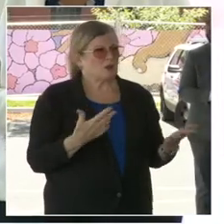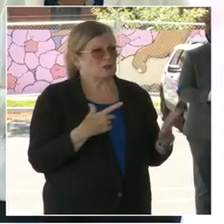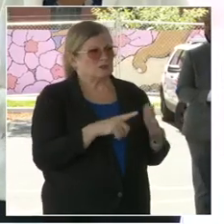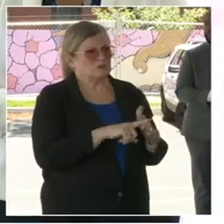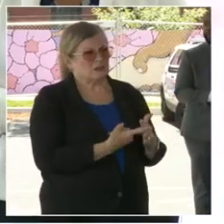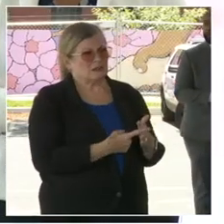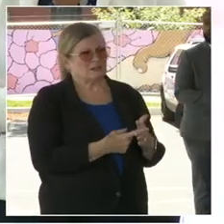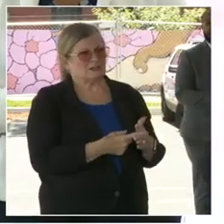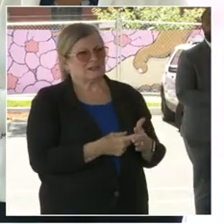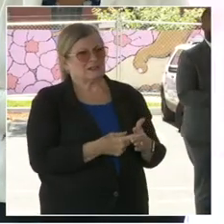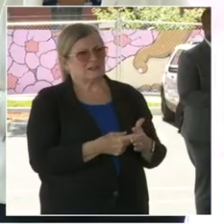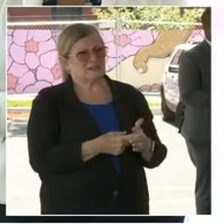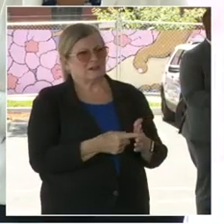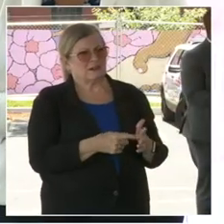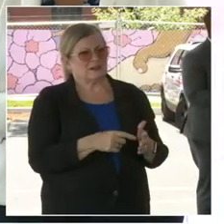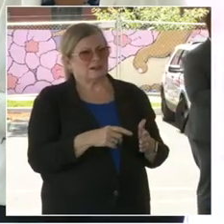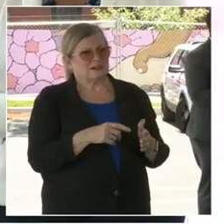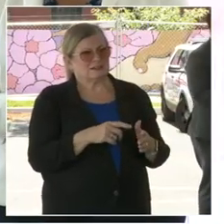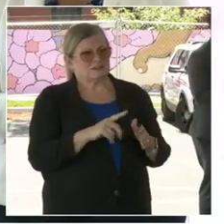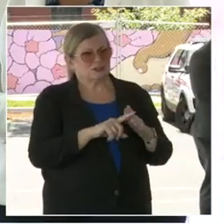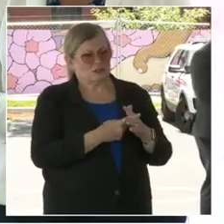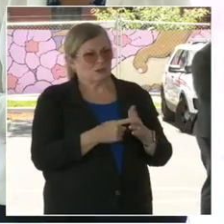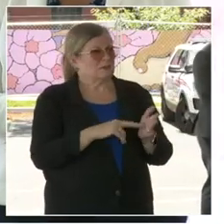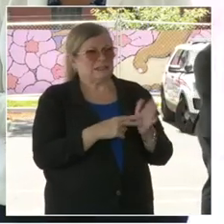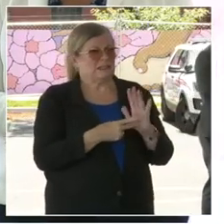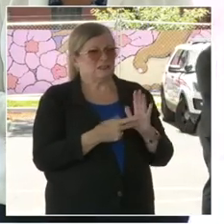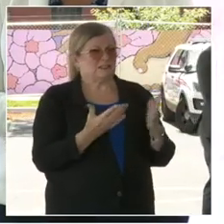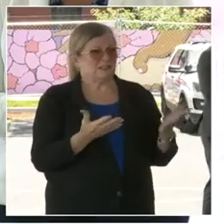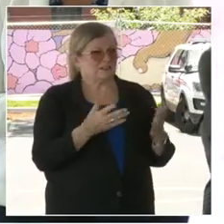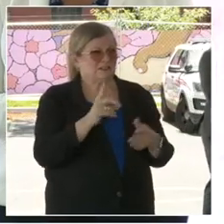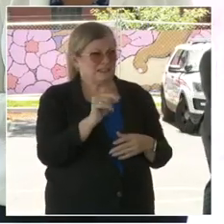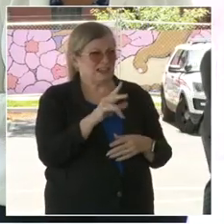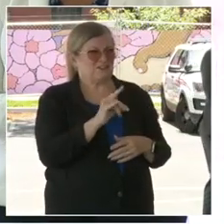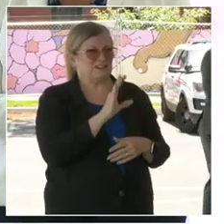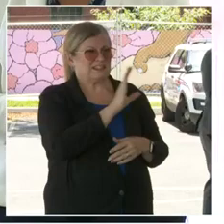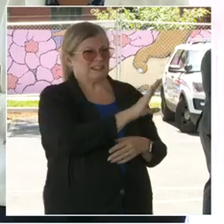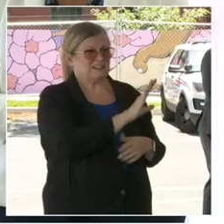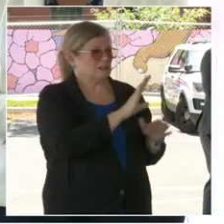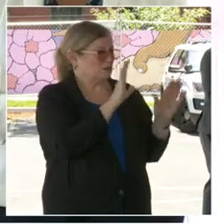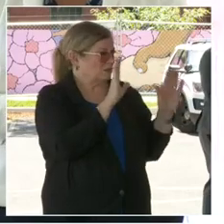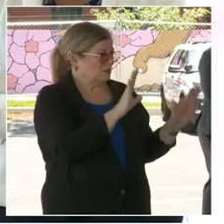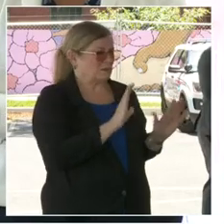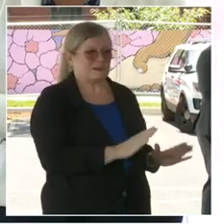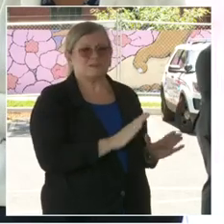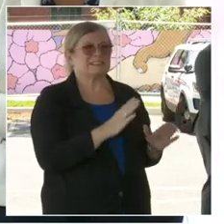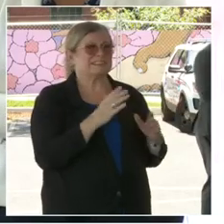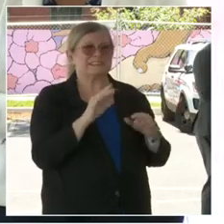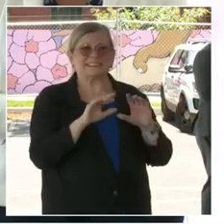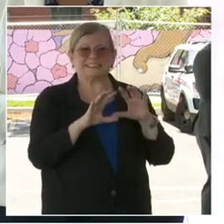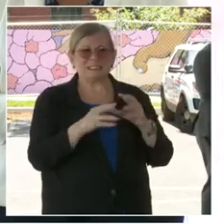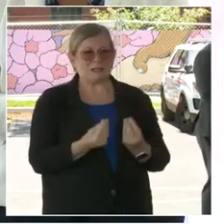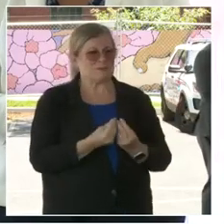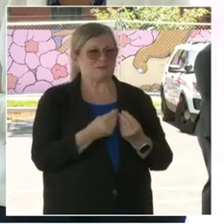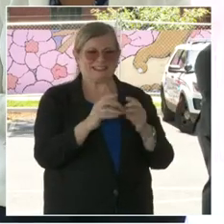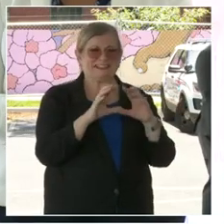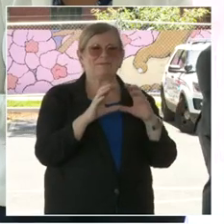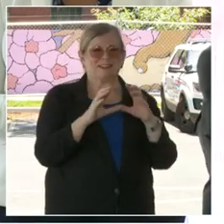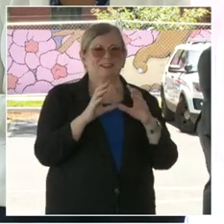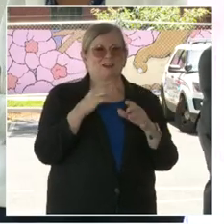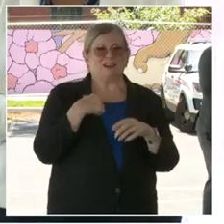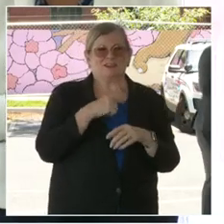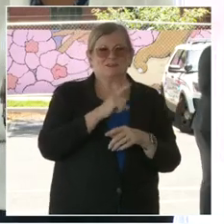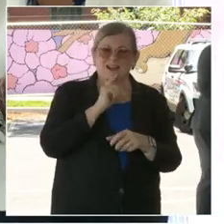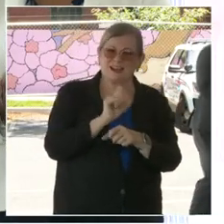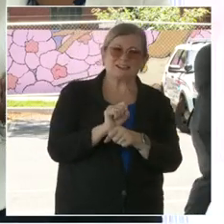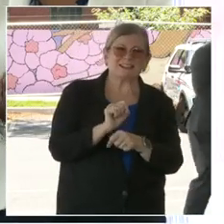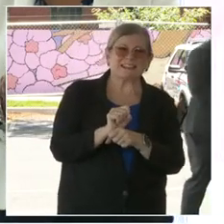the interim retail village. But working with David and his incredible team and some incredible engineers and Banneker, we've actually developed the site so